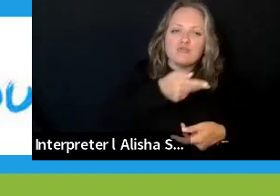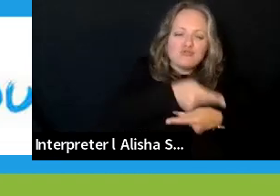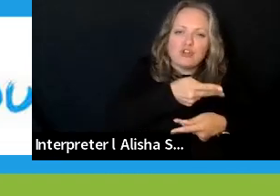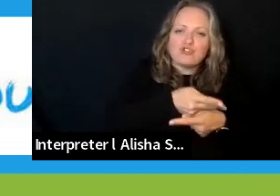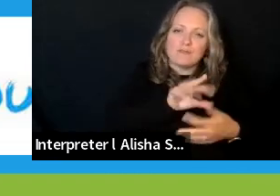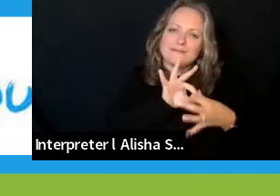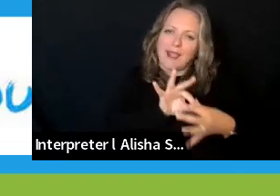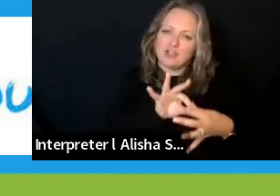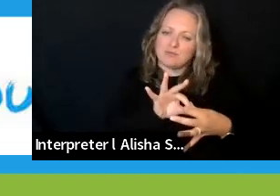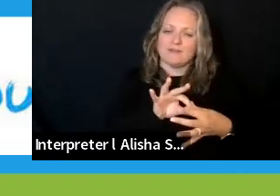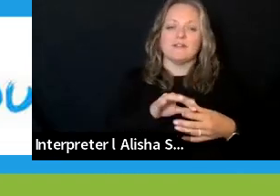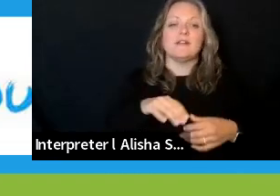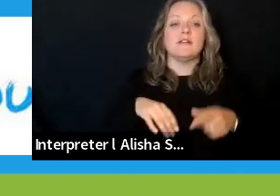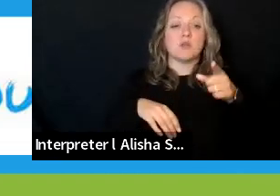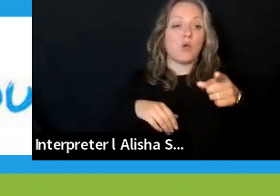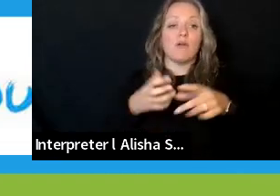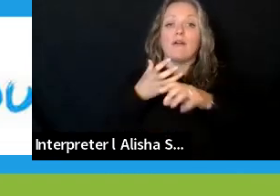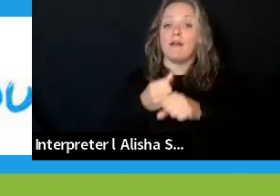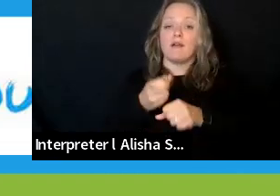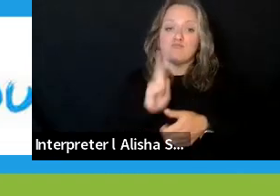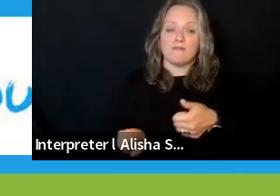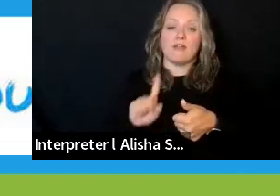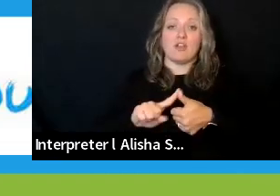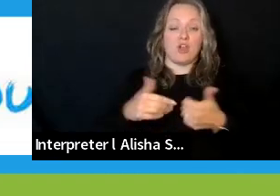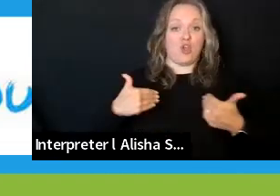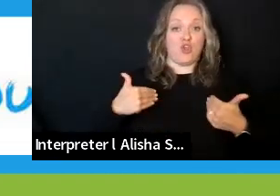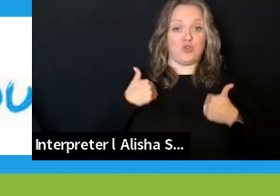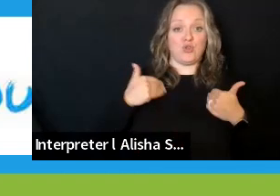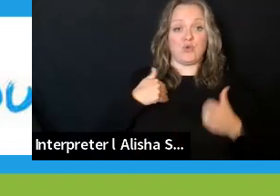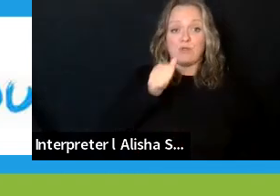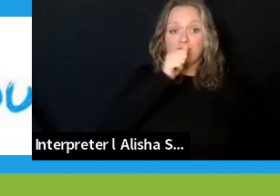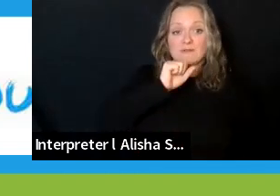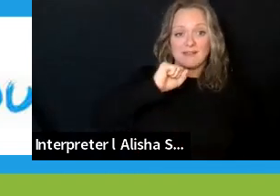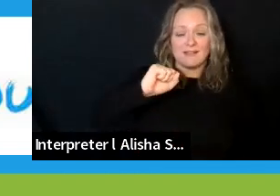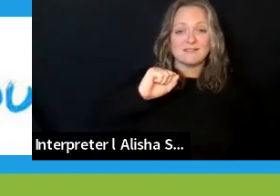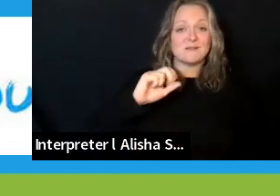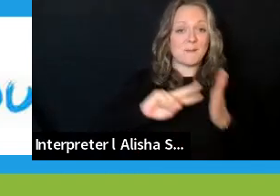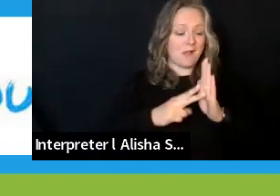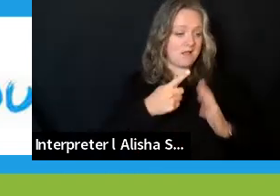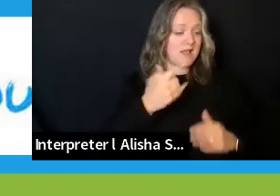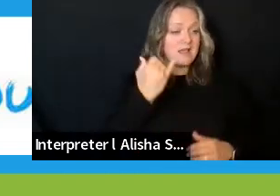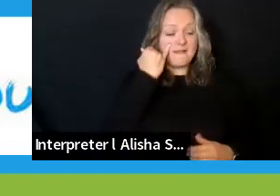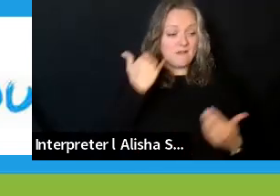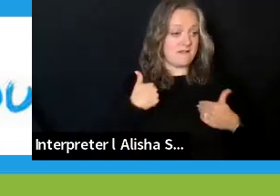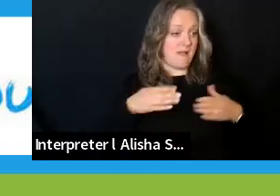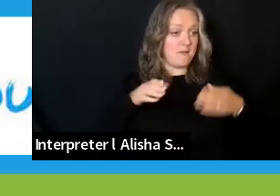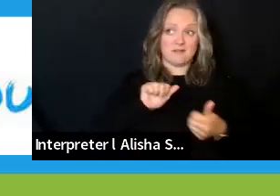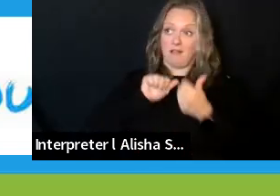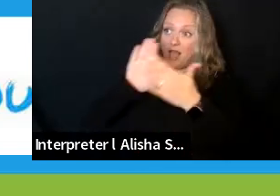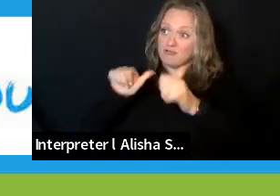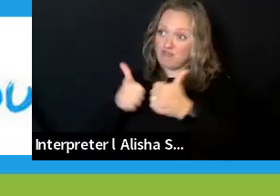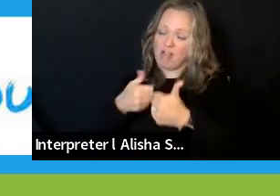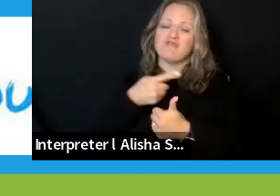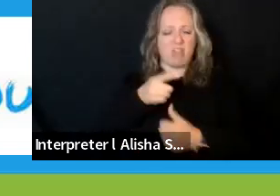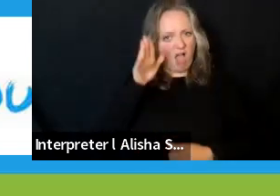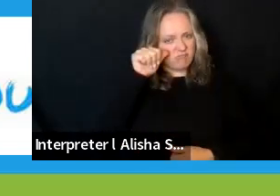here, these protective factors are youth resiliency, and that is youth bounce back when life gives them challenges. Social connections, so